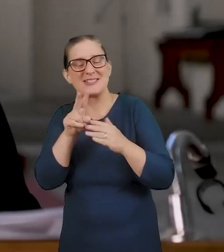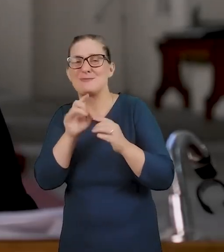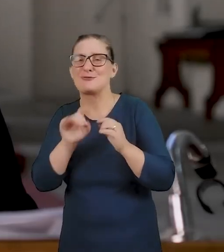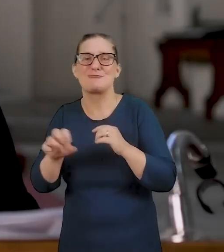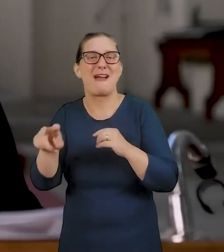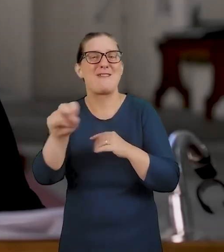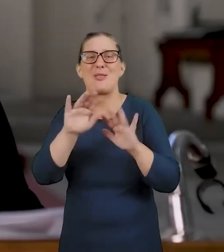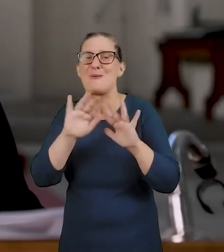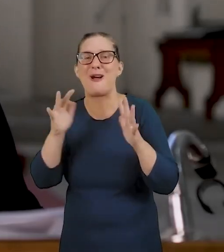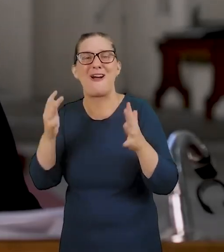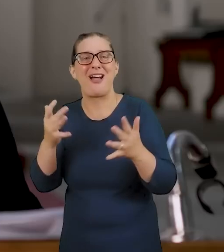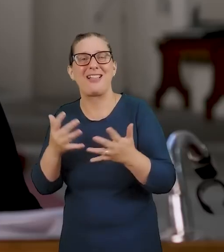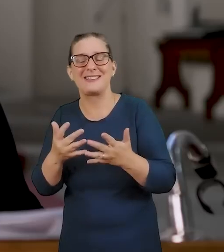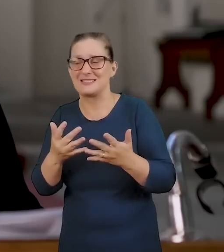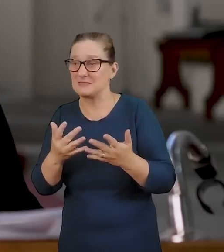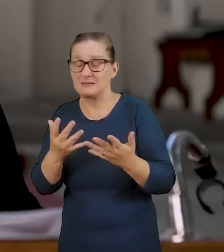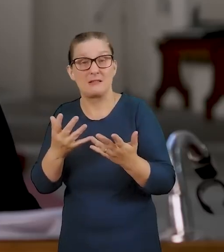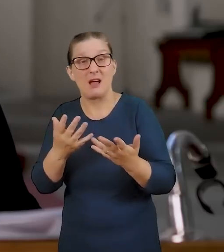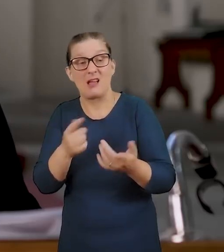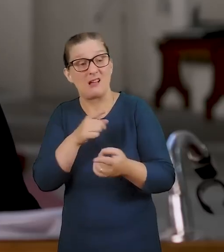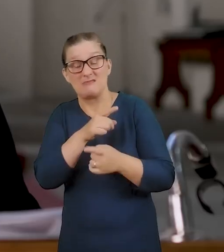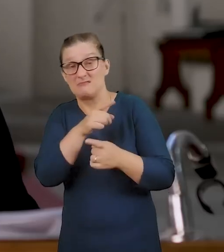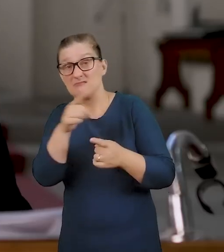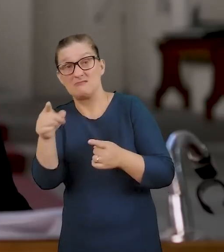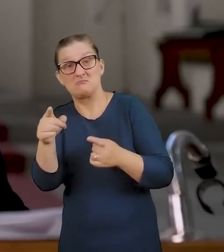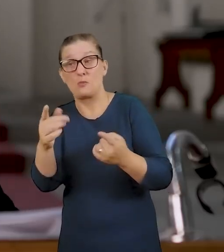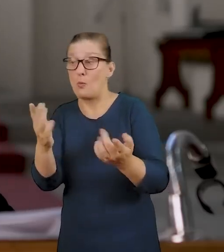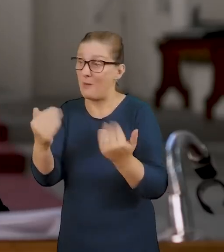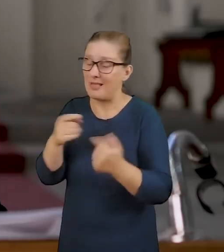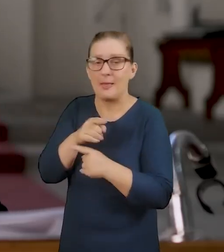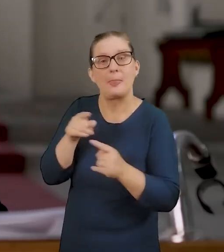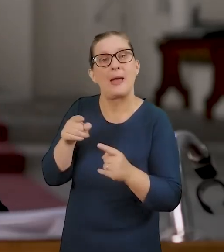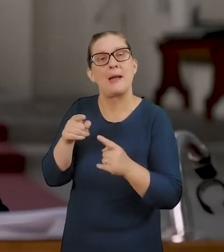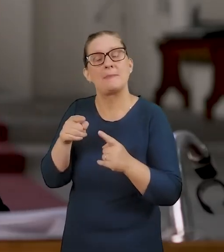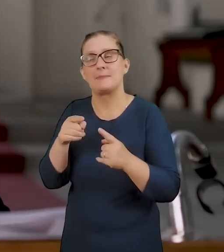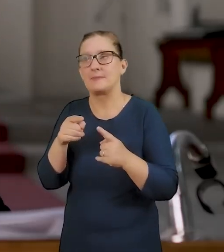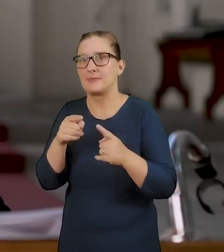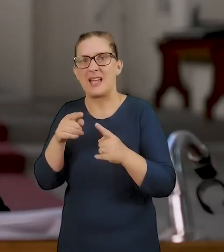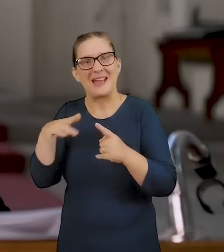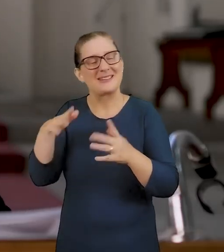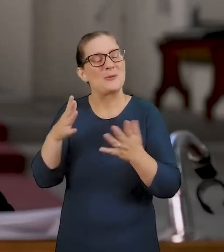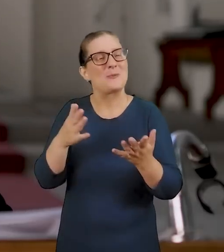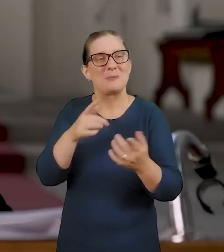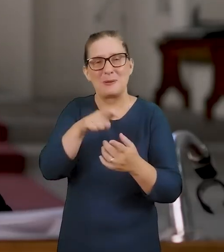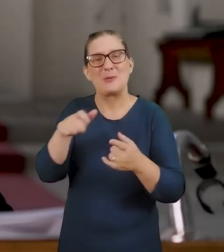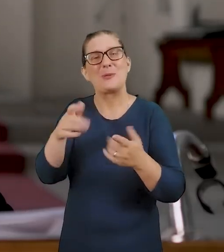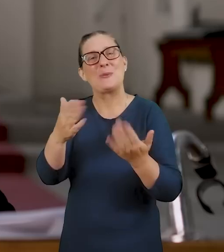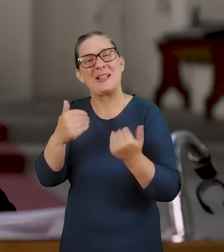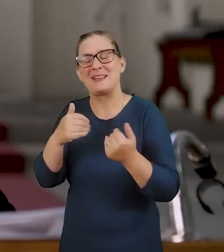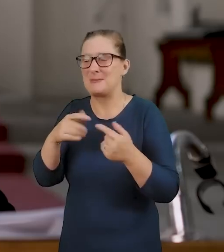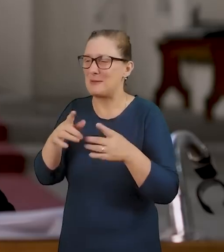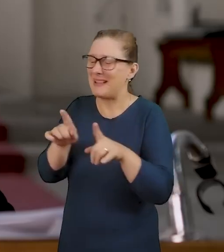and homes. I've seen them travel the world far and wide and receive hospitality from new friends and